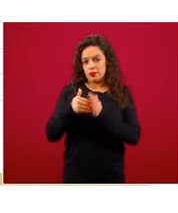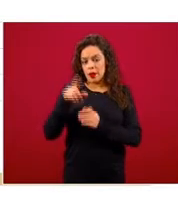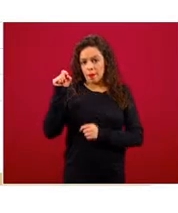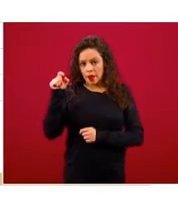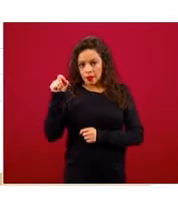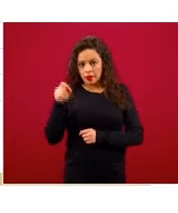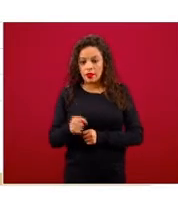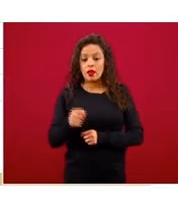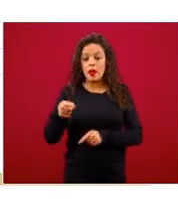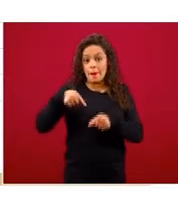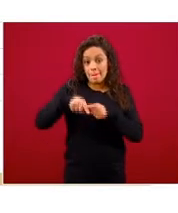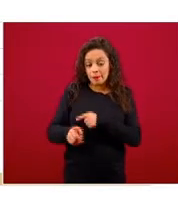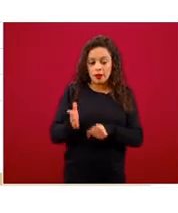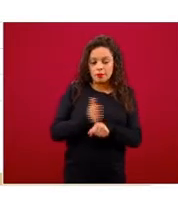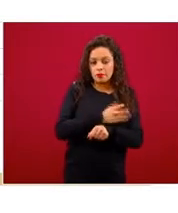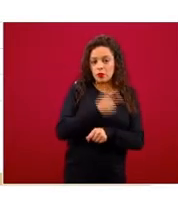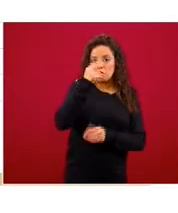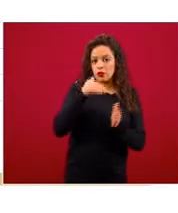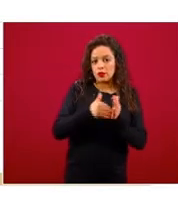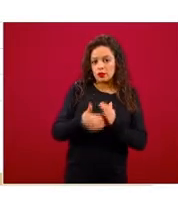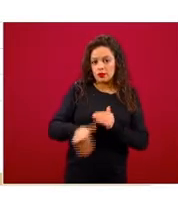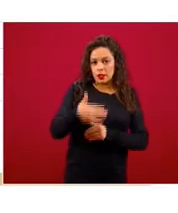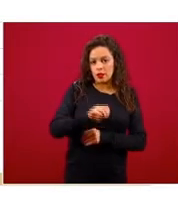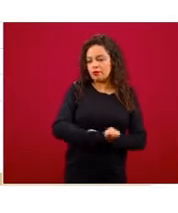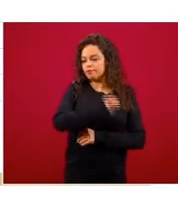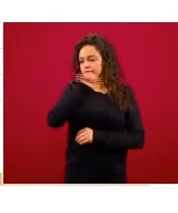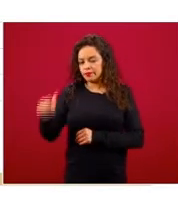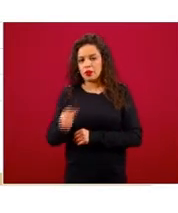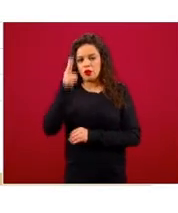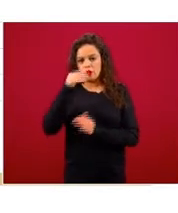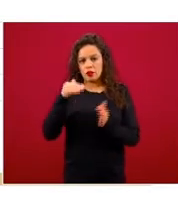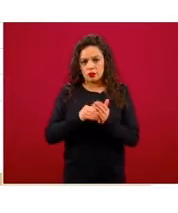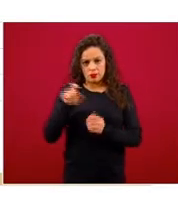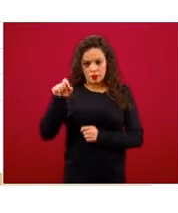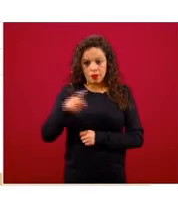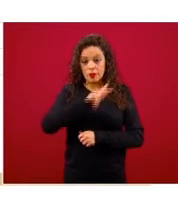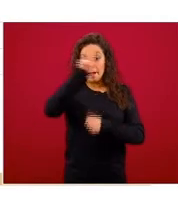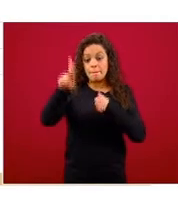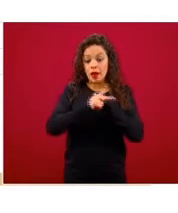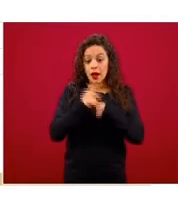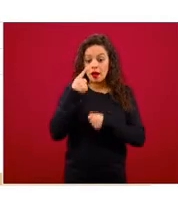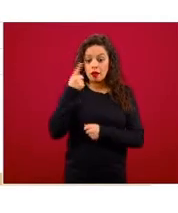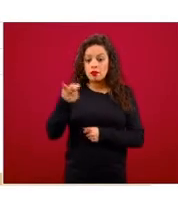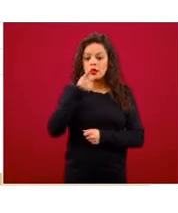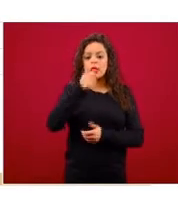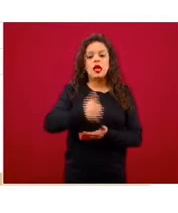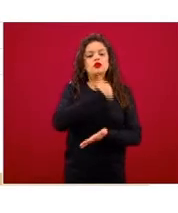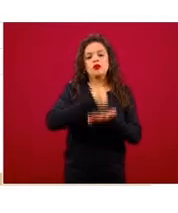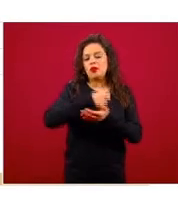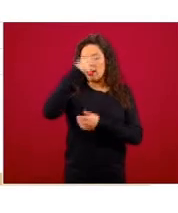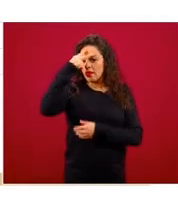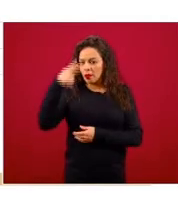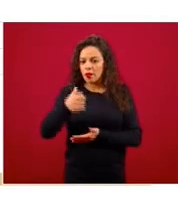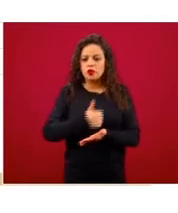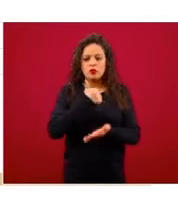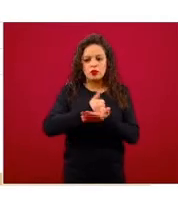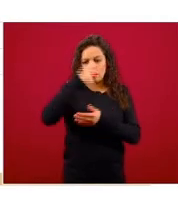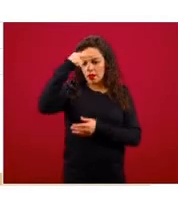Mexico City, country, Mexico City. And this is what has gone on so far this year in terms